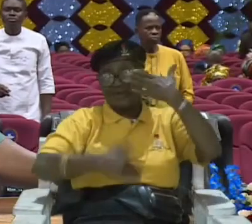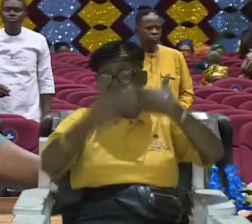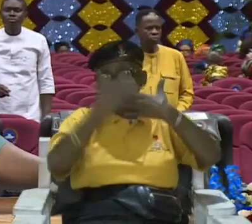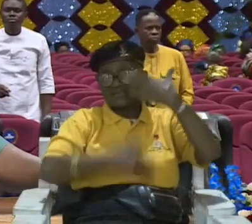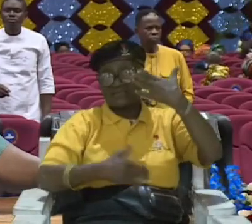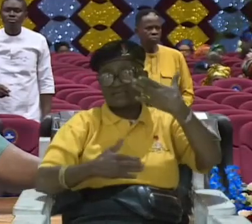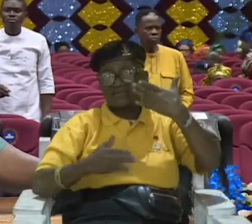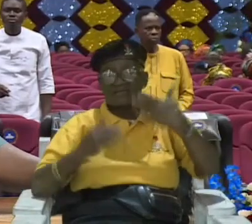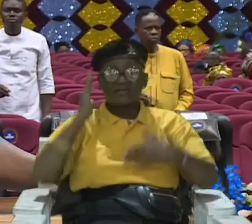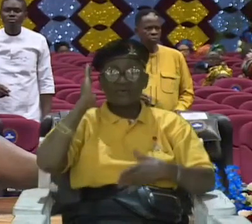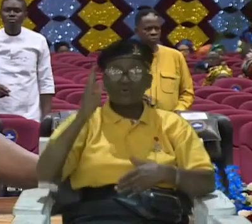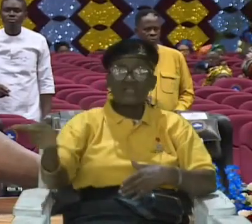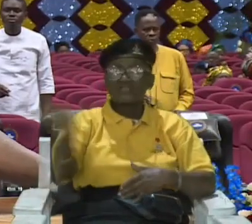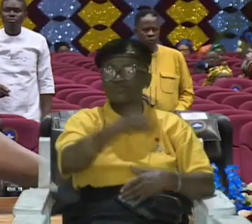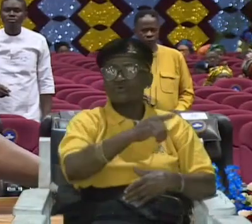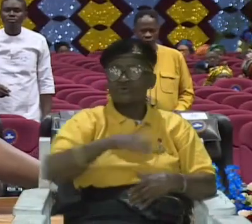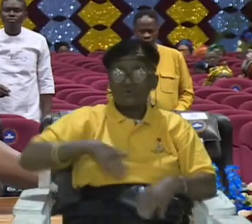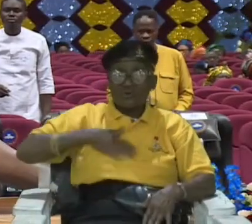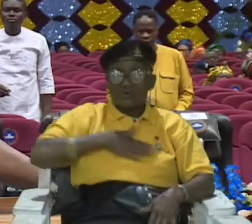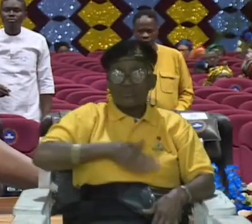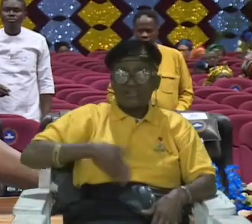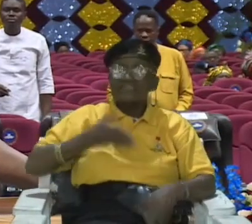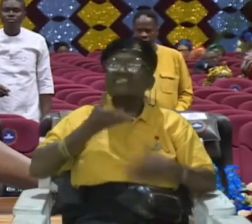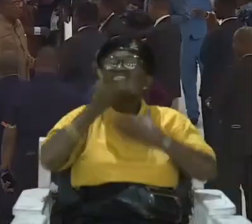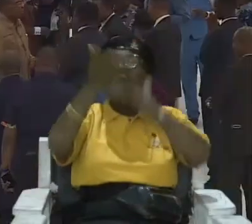will you please shout hallelujah?